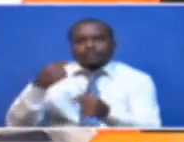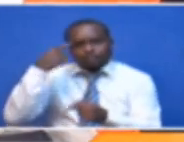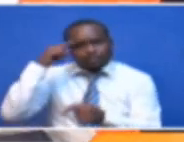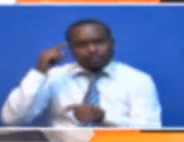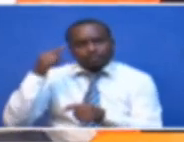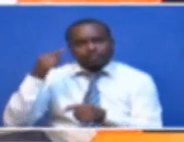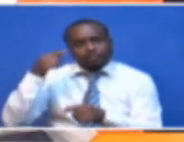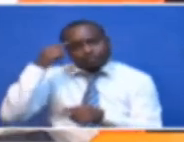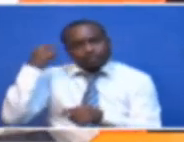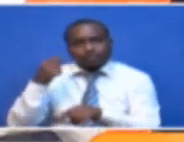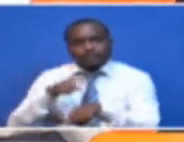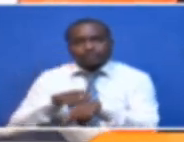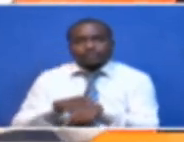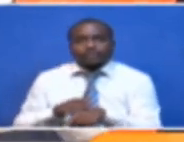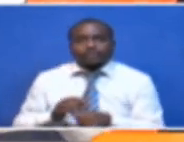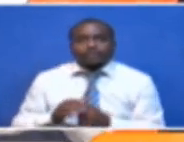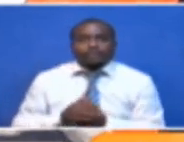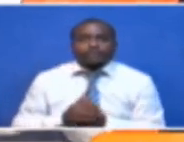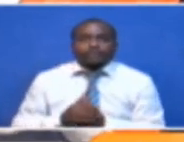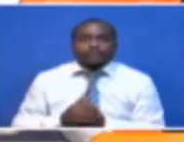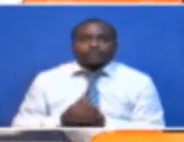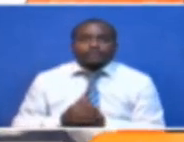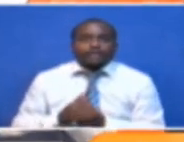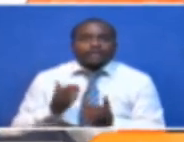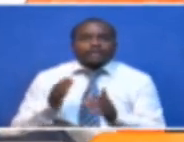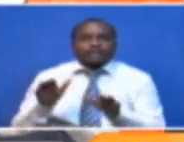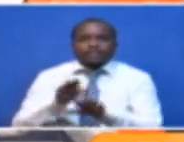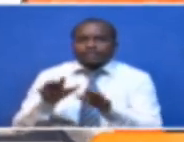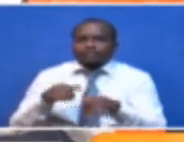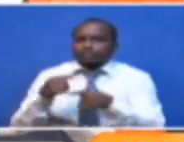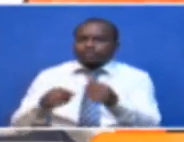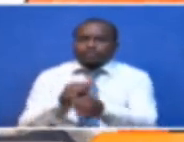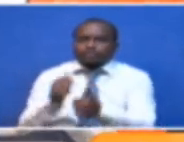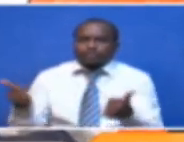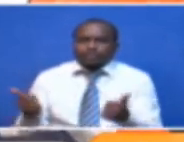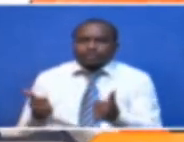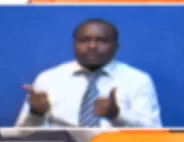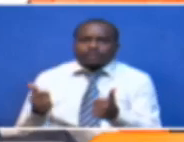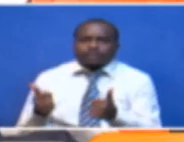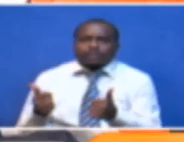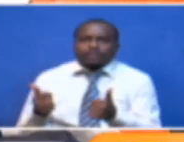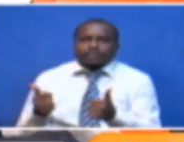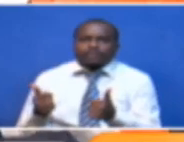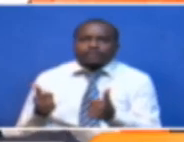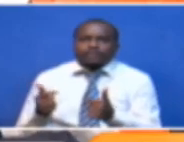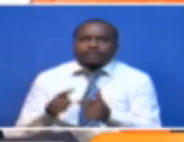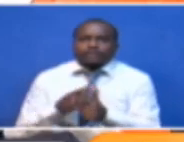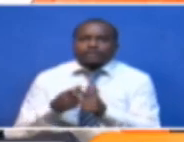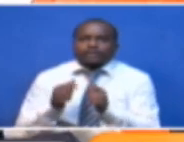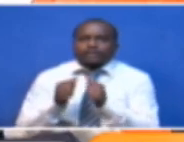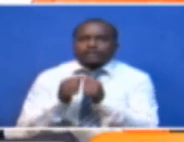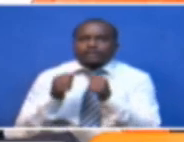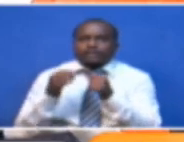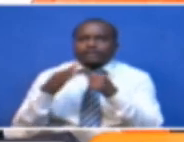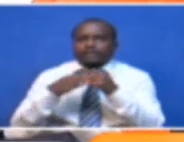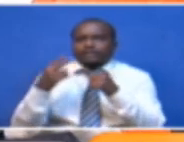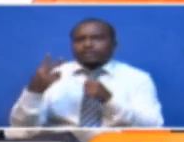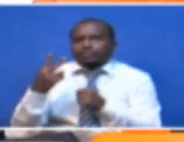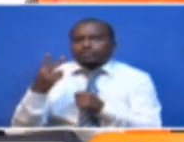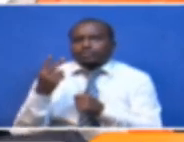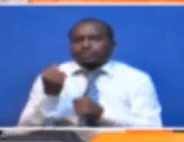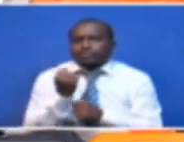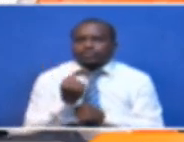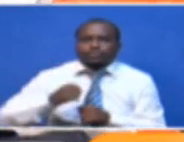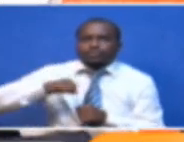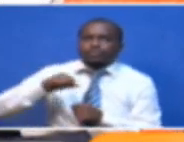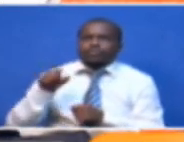The first incident, and things seem to have been going very well. Yes. And then that coup in 82. Yes. Where